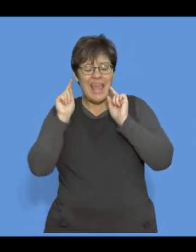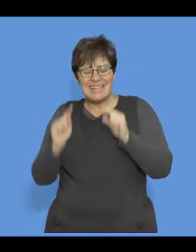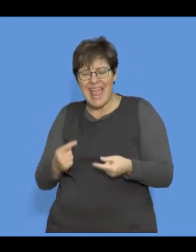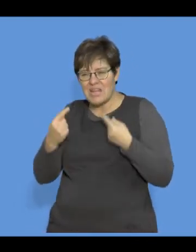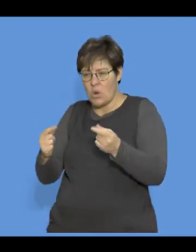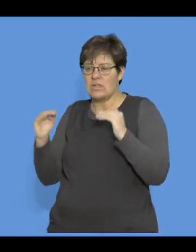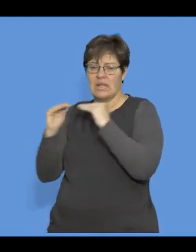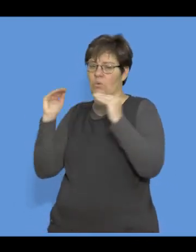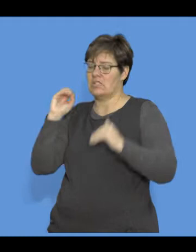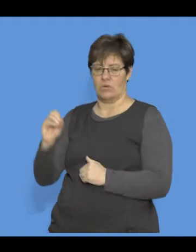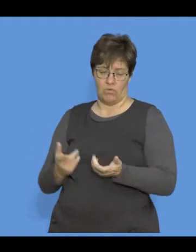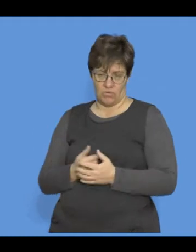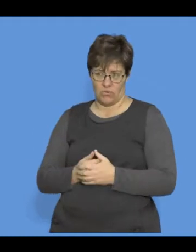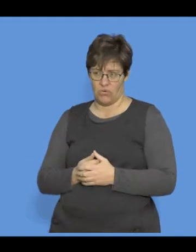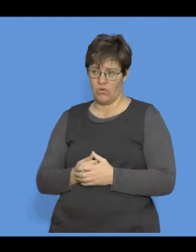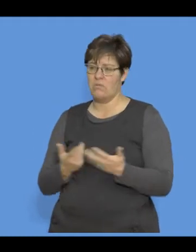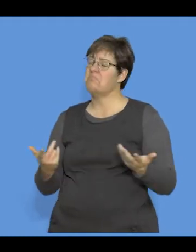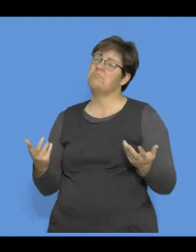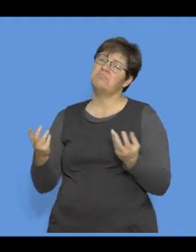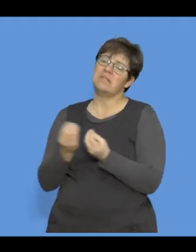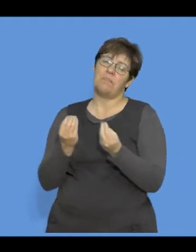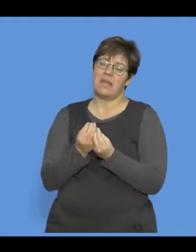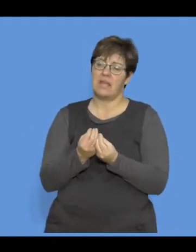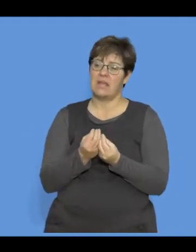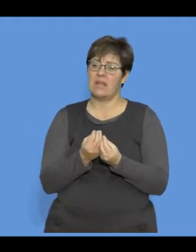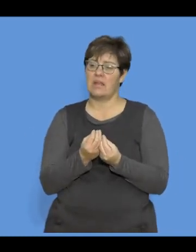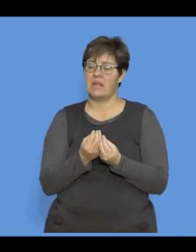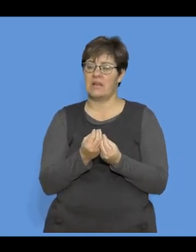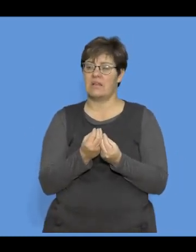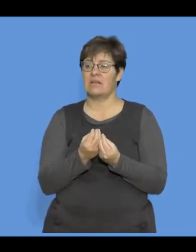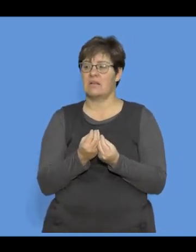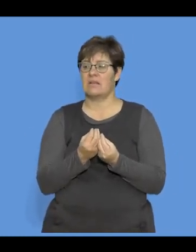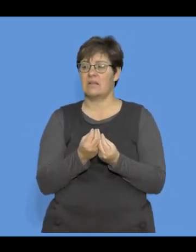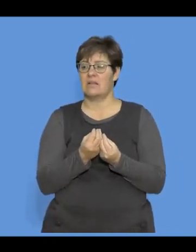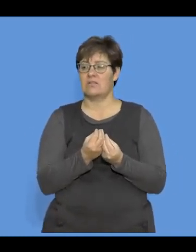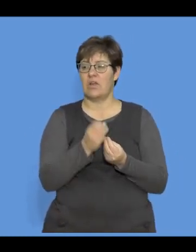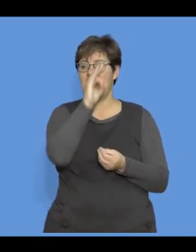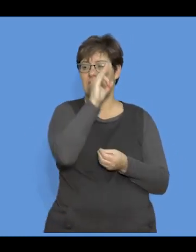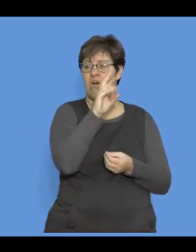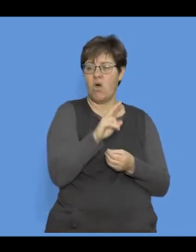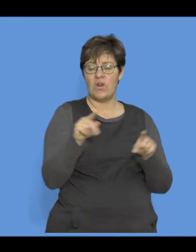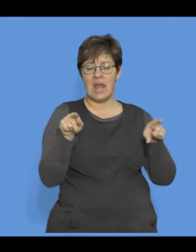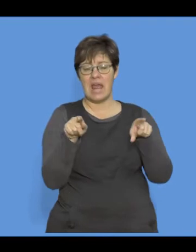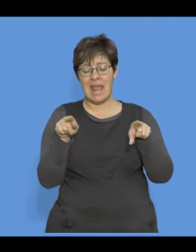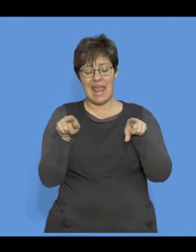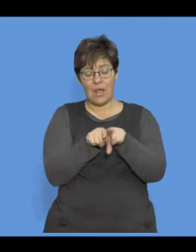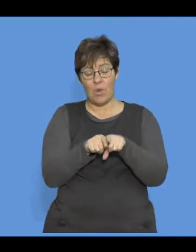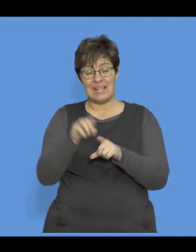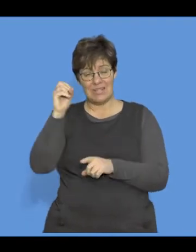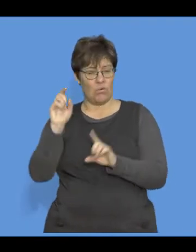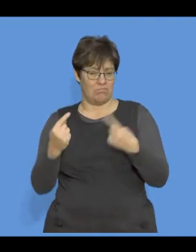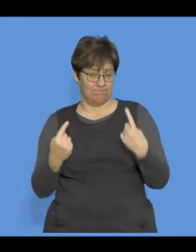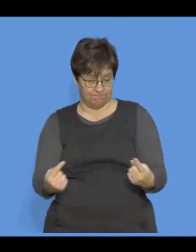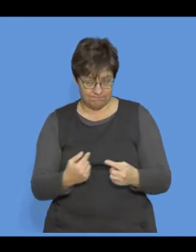0. So we're looking for something that cannot be equal to 0. It's not equal to 0.